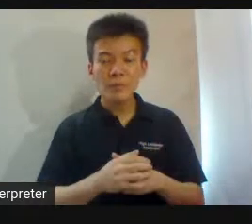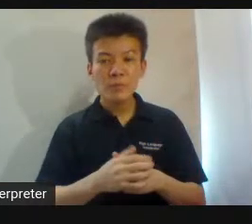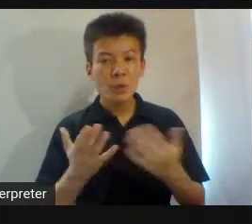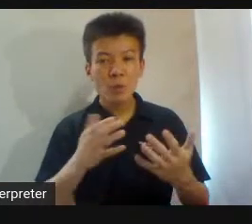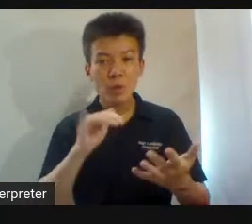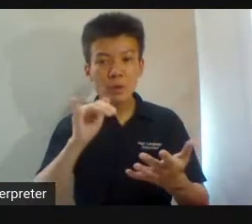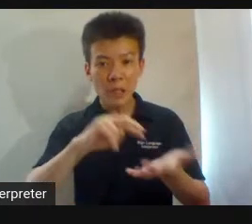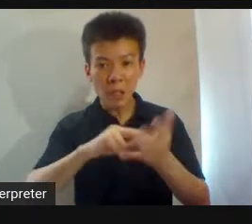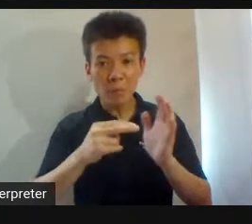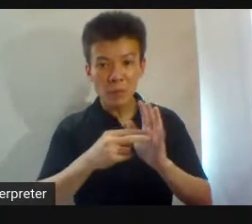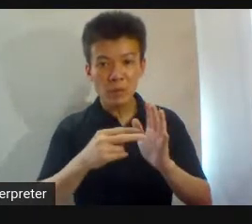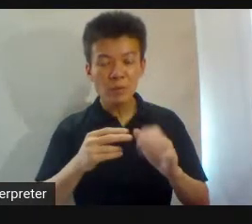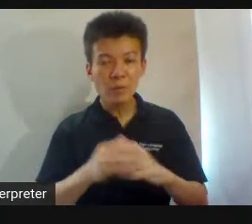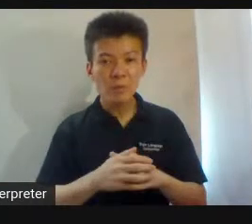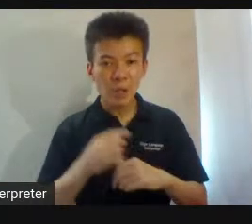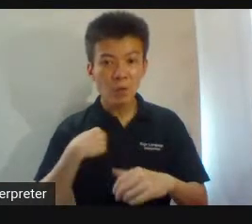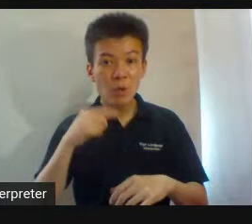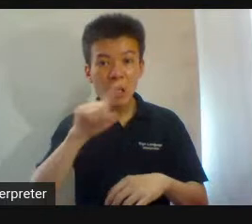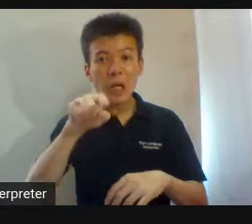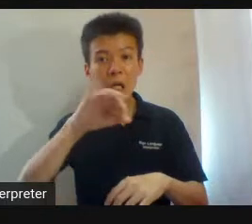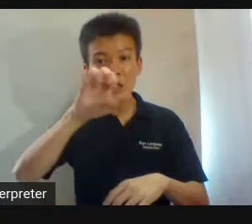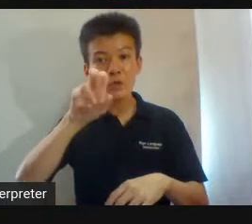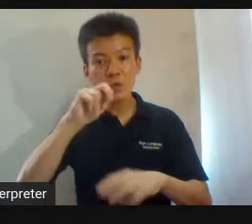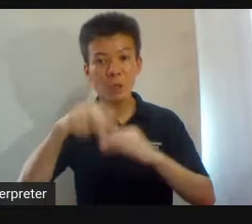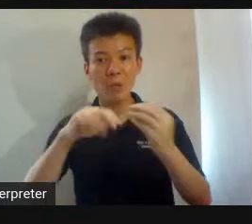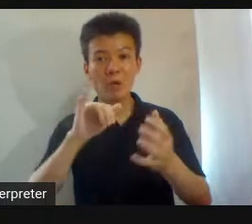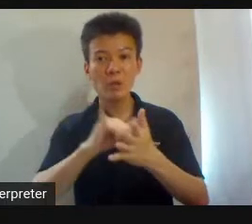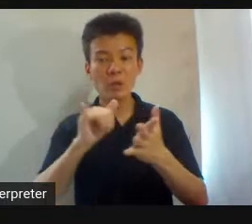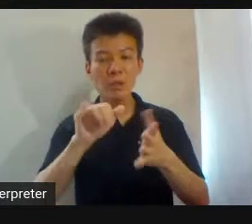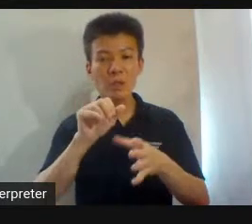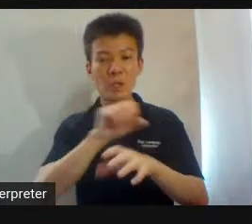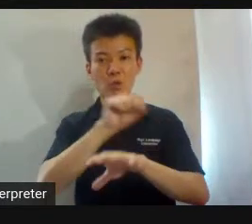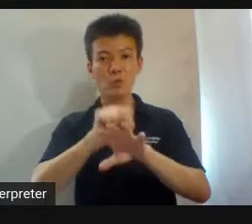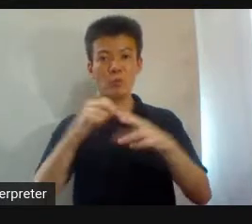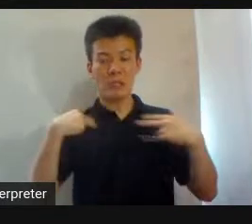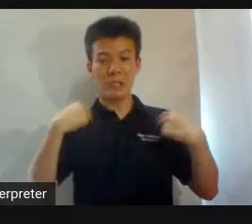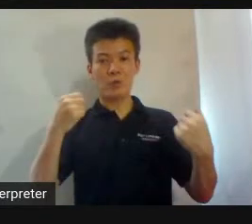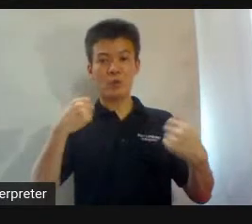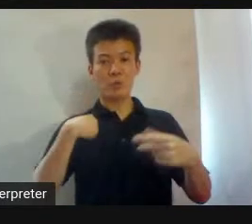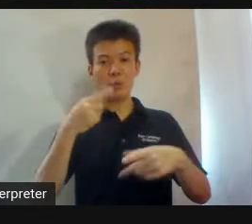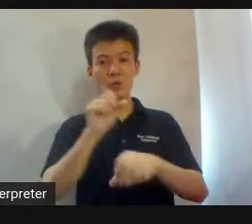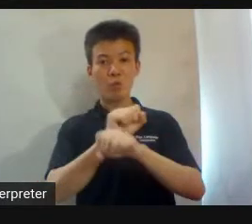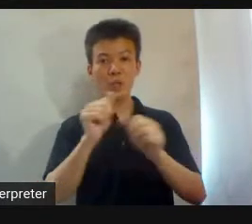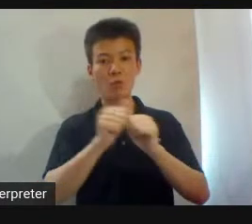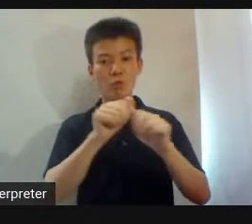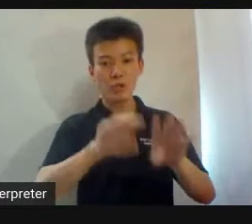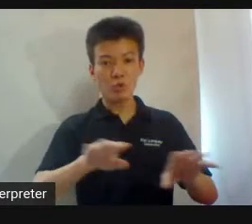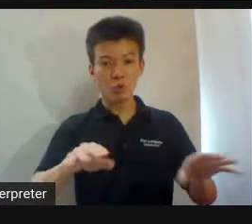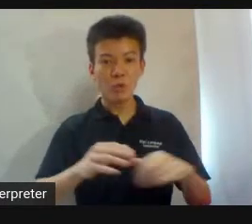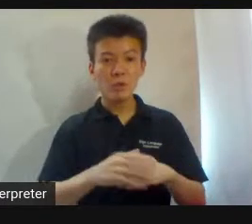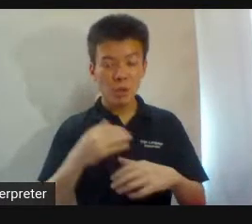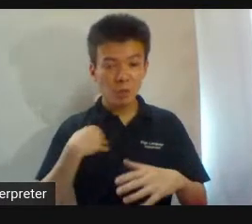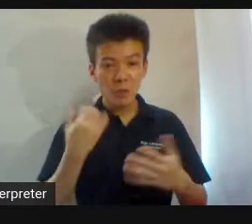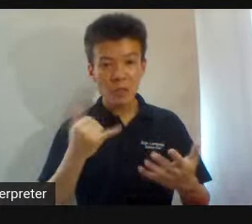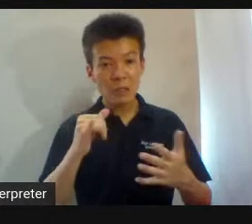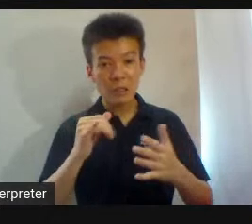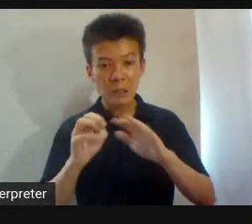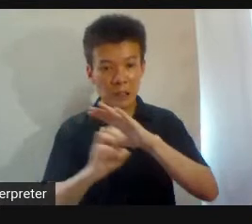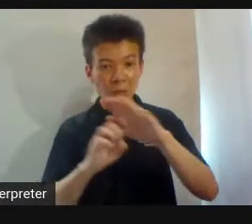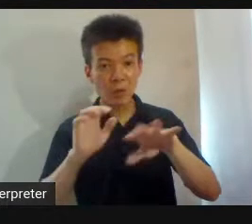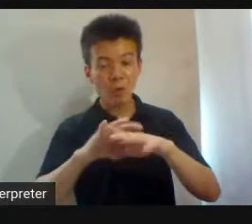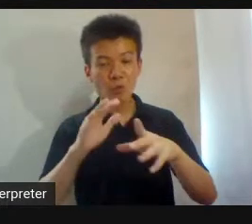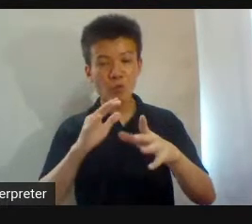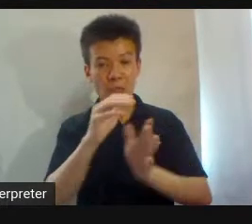that means. I was going to ask Jean about it because Superhero Me work primarily with children. Is there an element of age